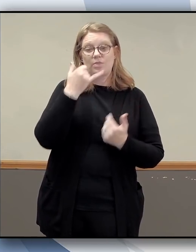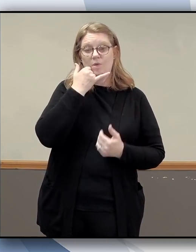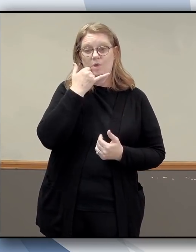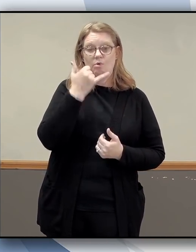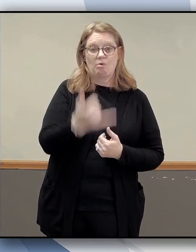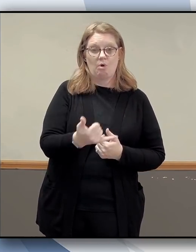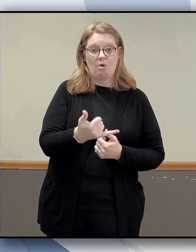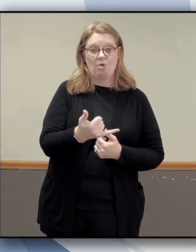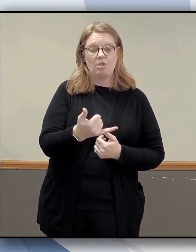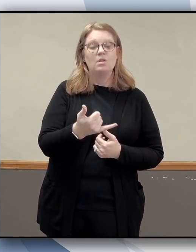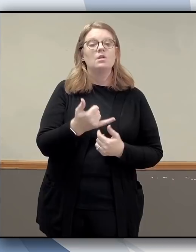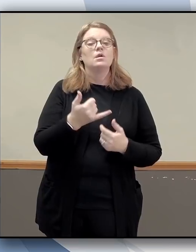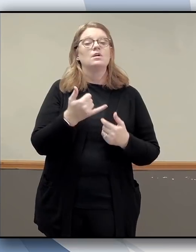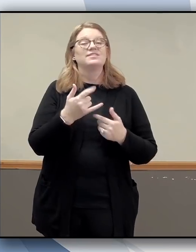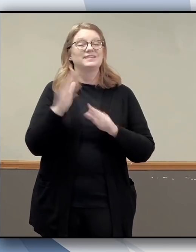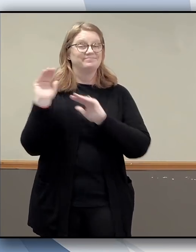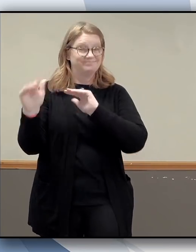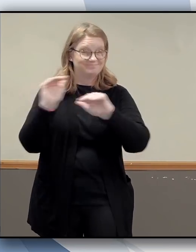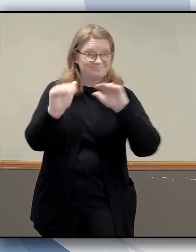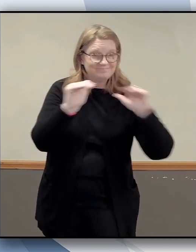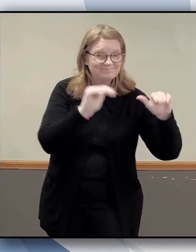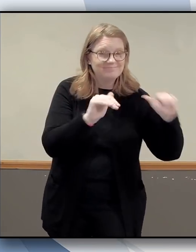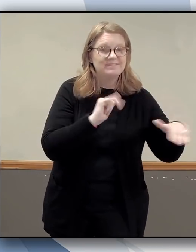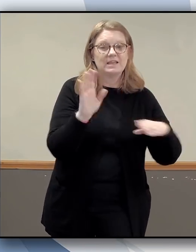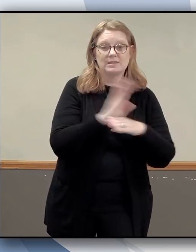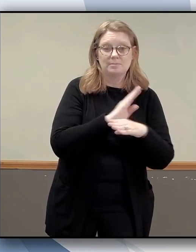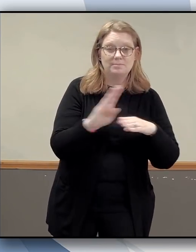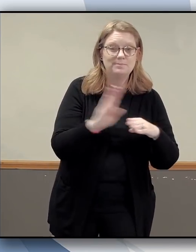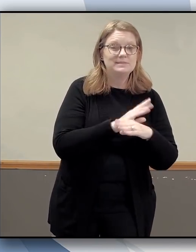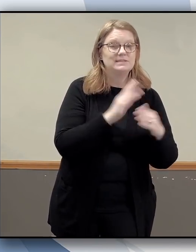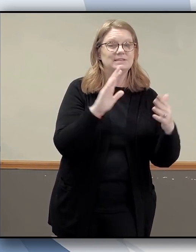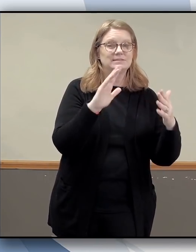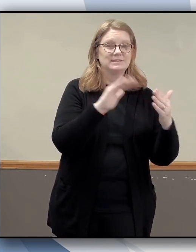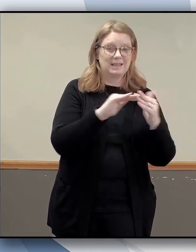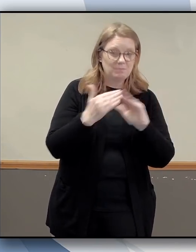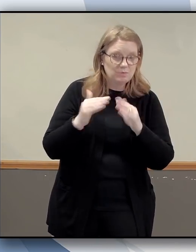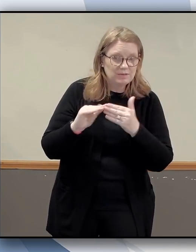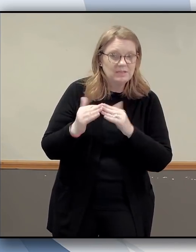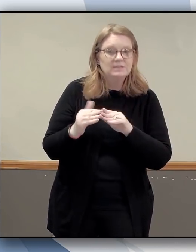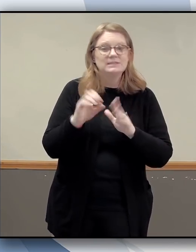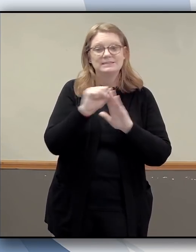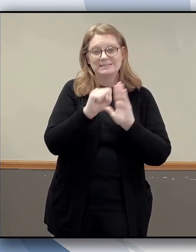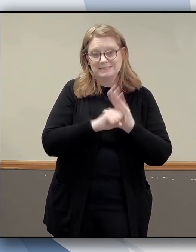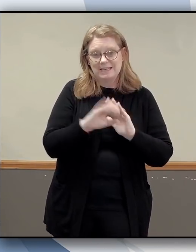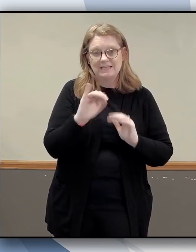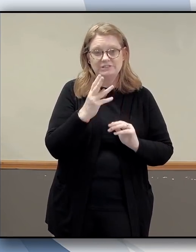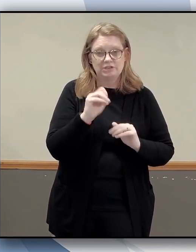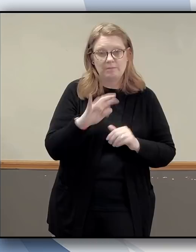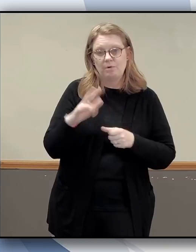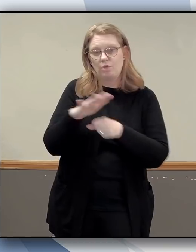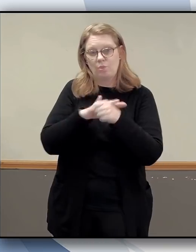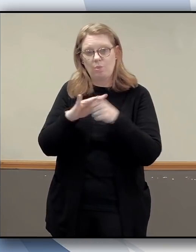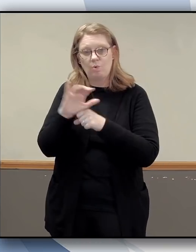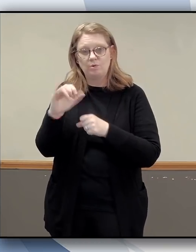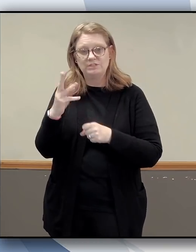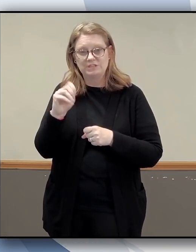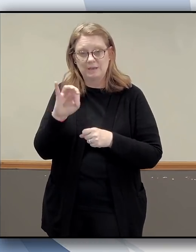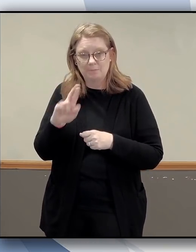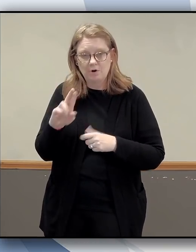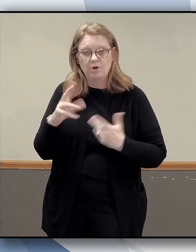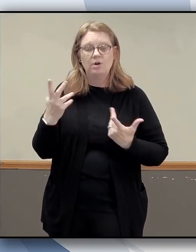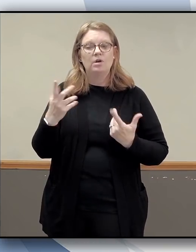are asking the business community, so whether it's local chambers, the state chamber, those business community, we like to have the business community